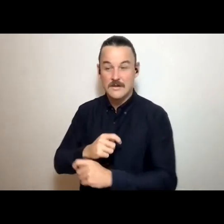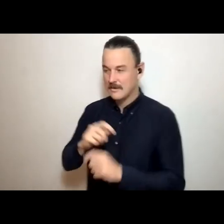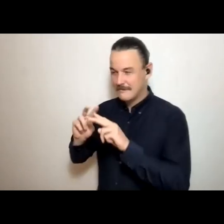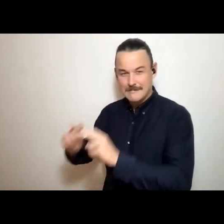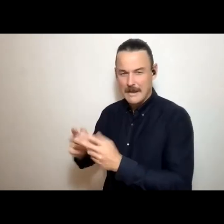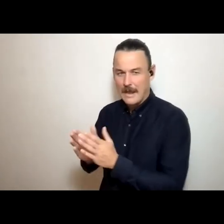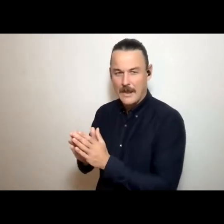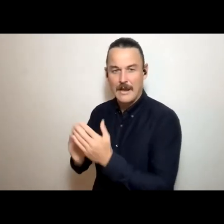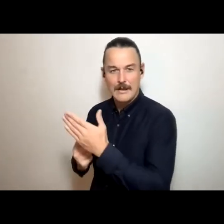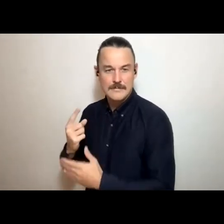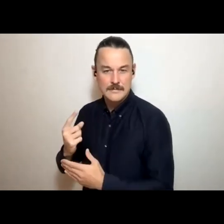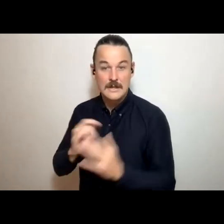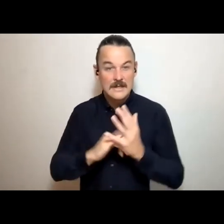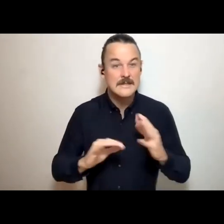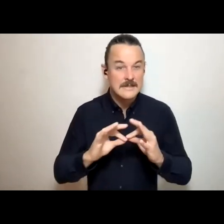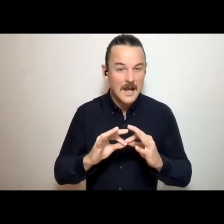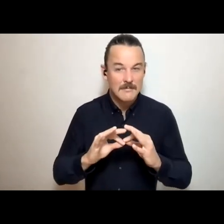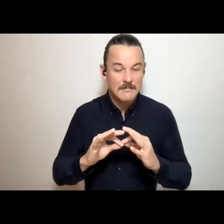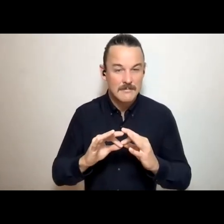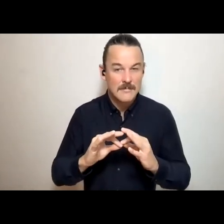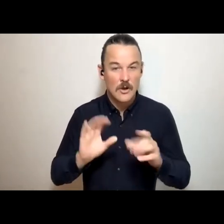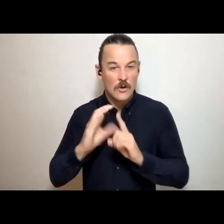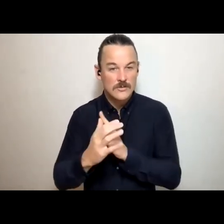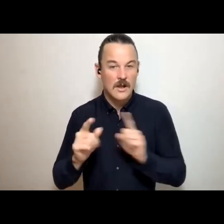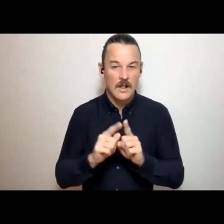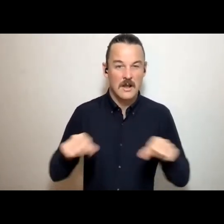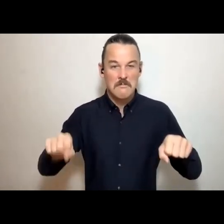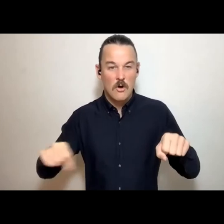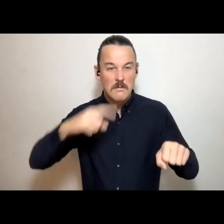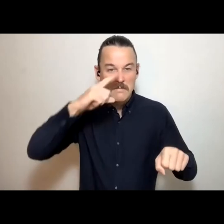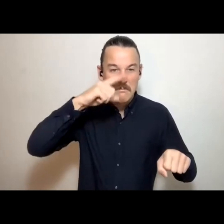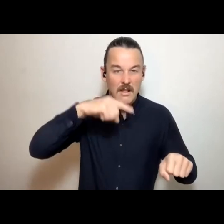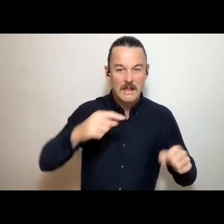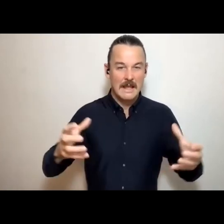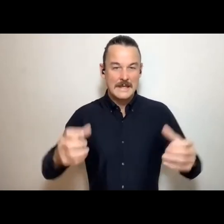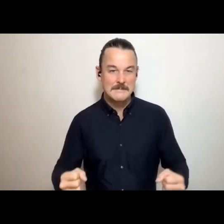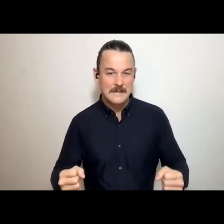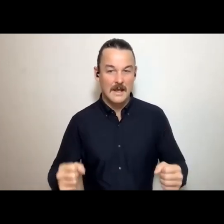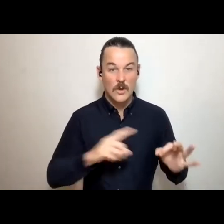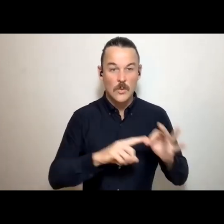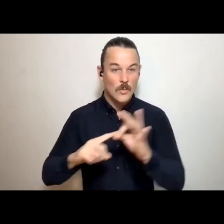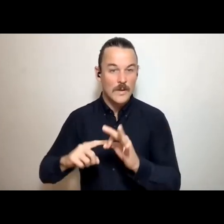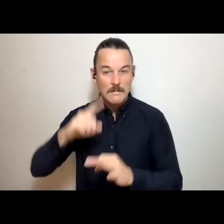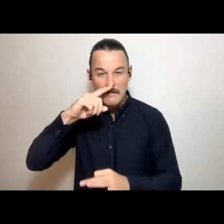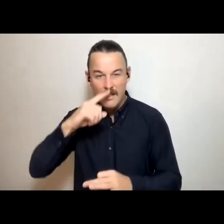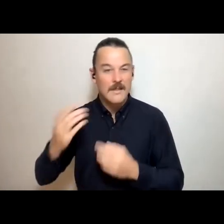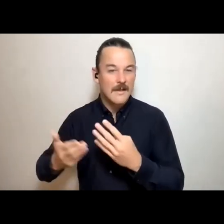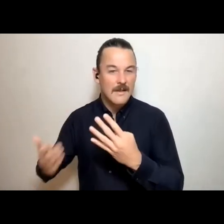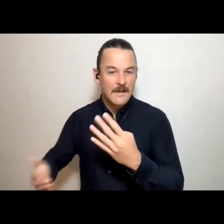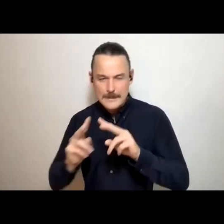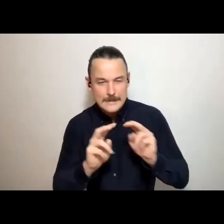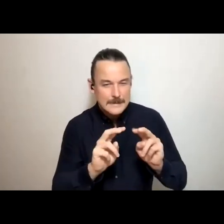subcultures like bikers, hipsters, queers, and so on, and examines the ways in which they live their lives. It